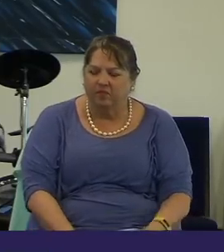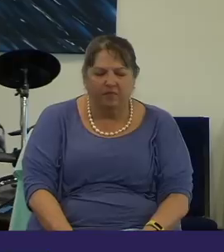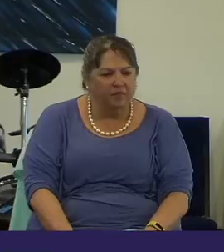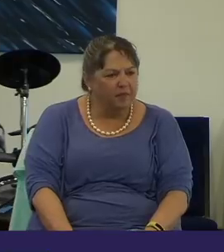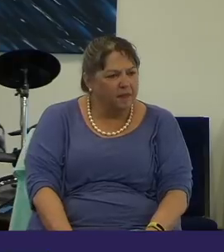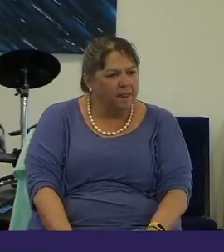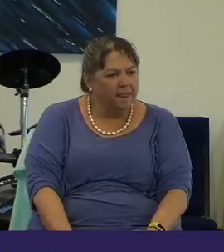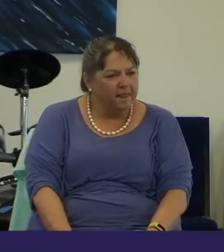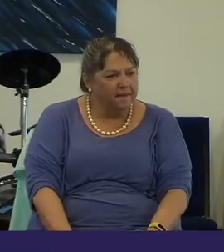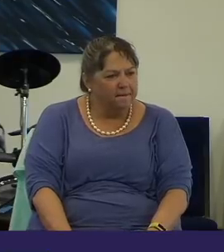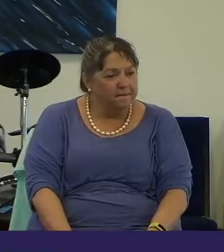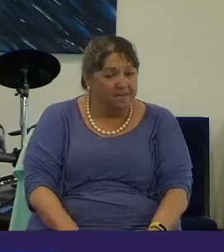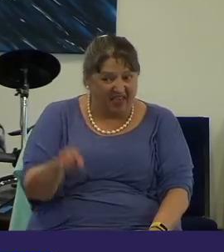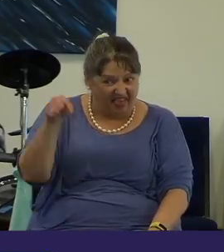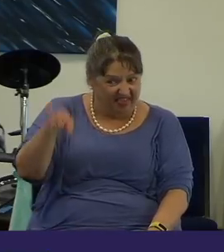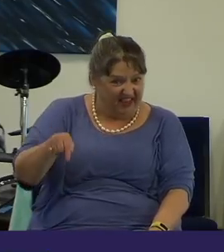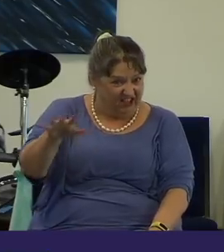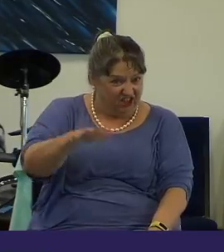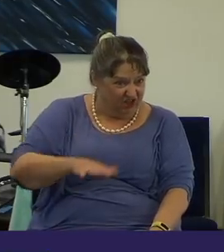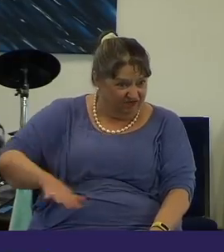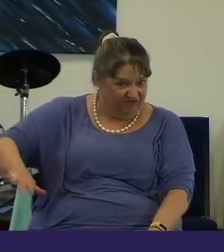this was a special garden.